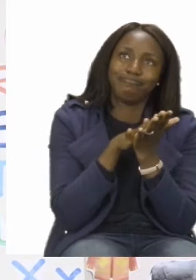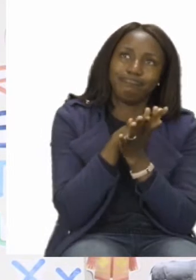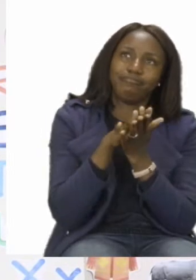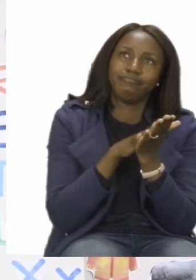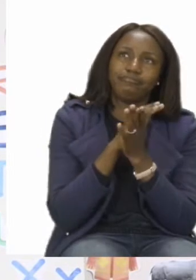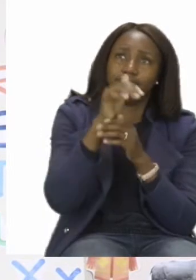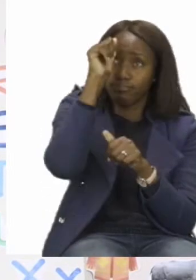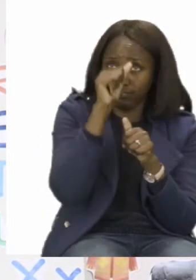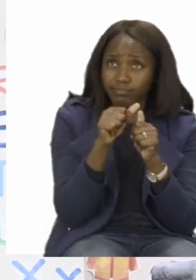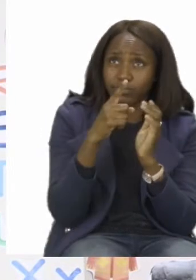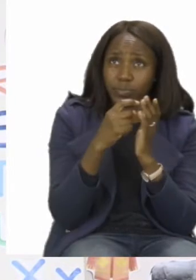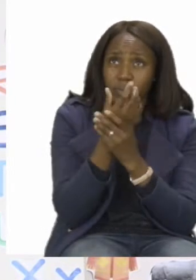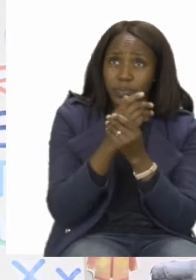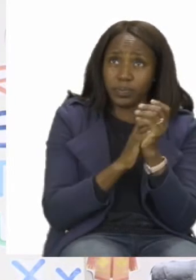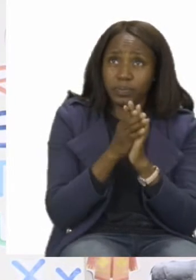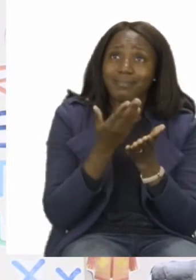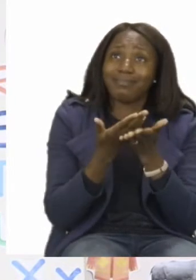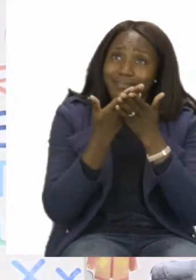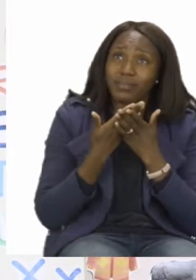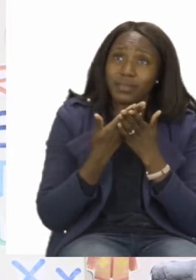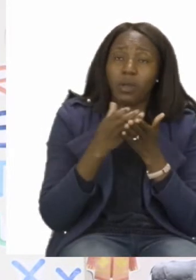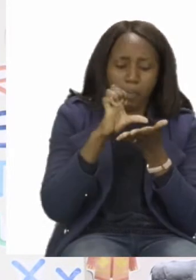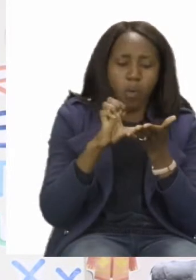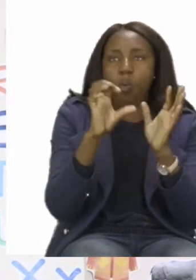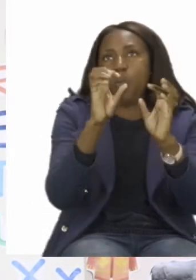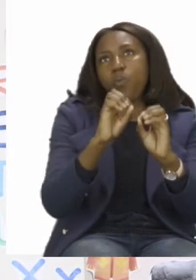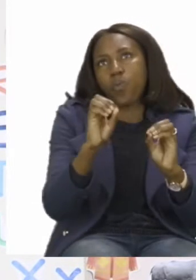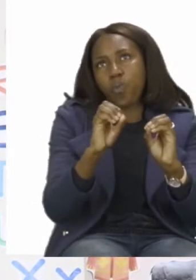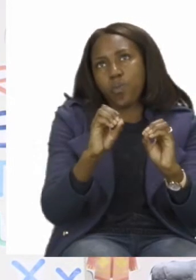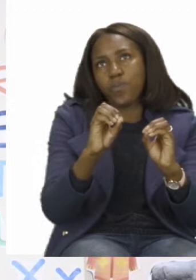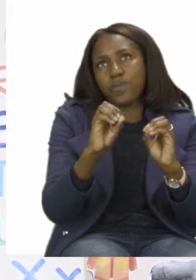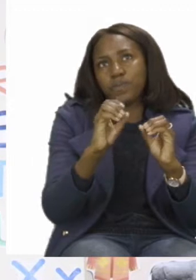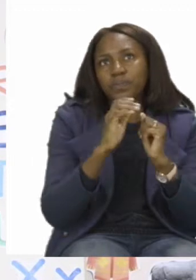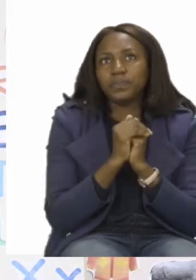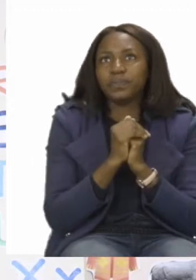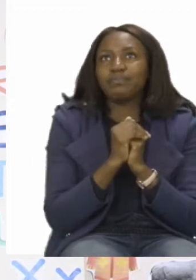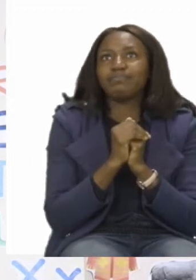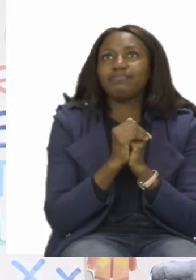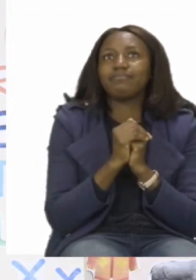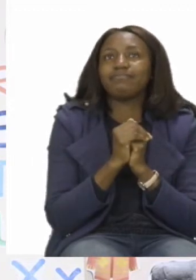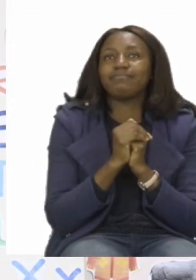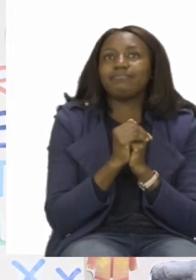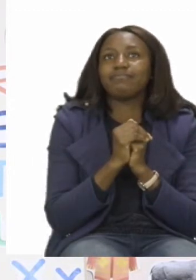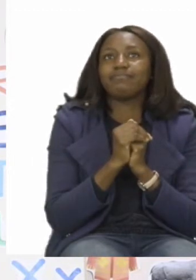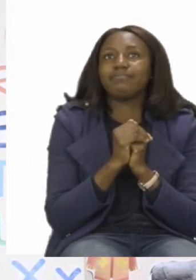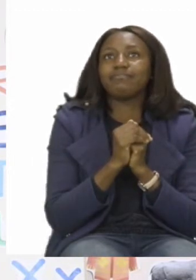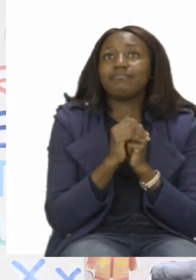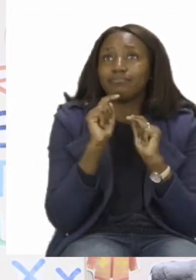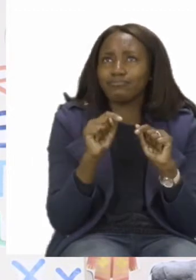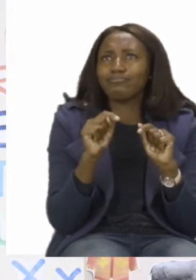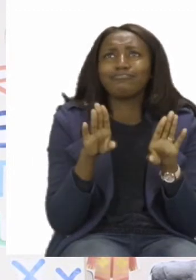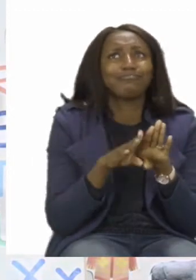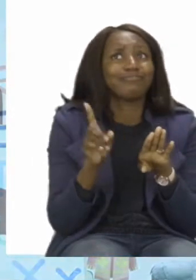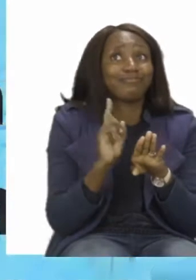Remember, sanitizing keeps us free from all the nasty germs. Now let's see what we are going to